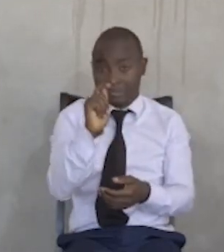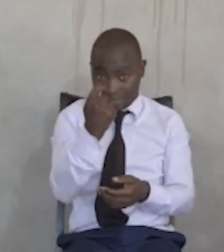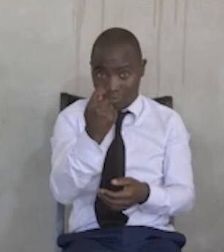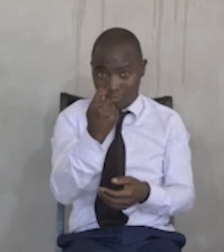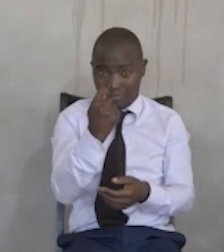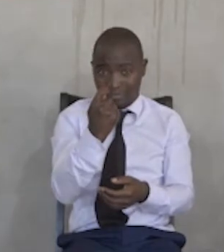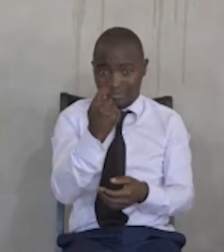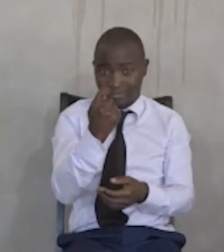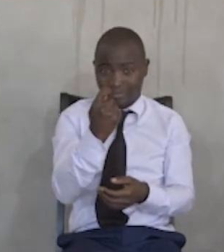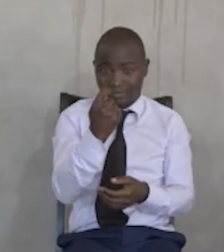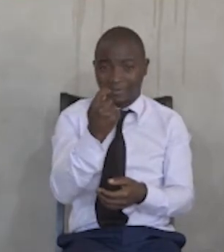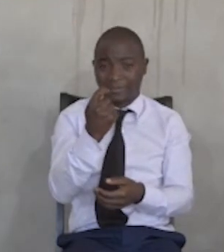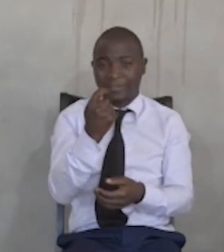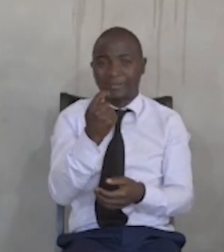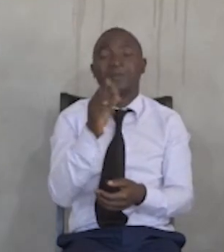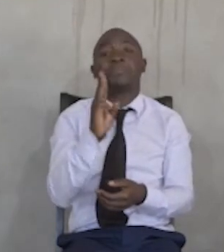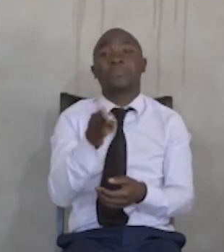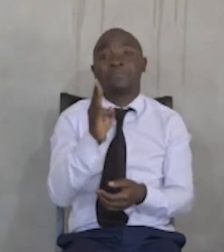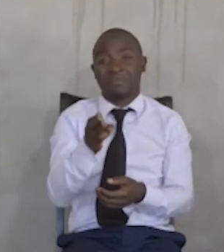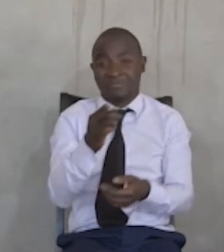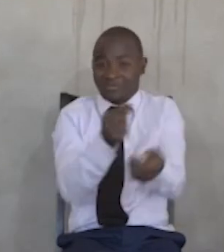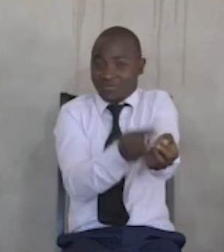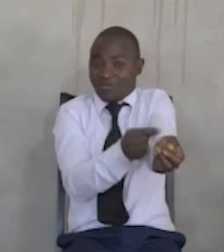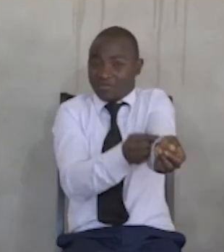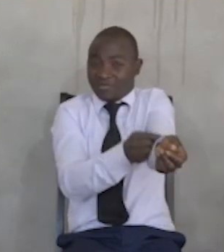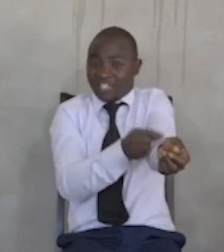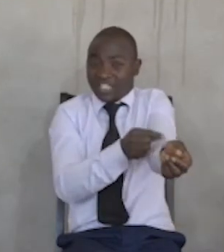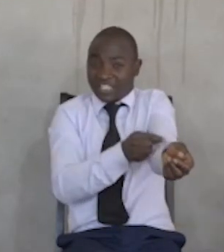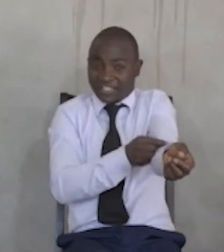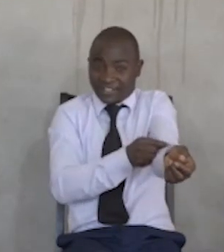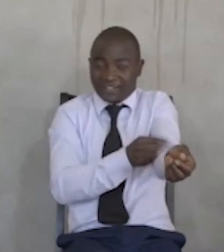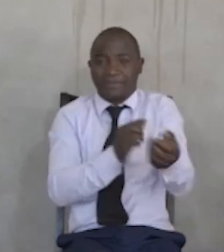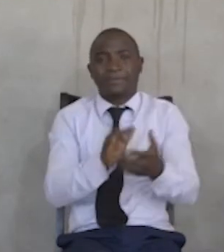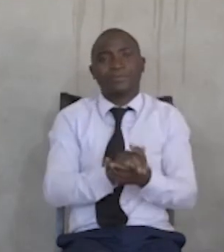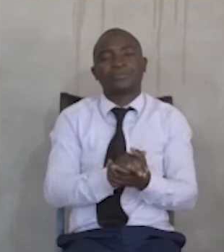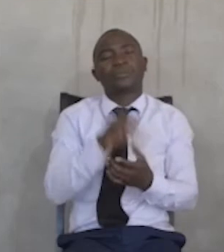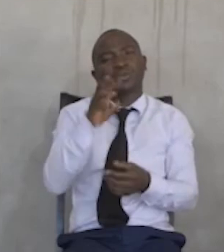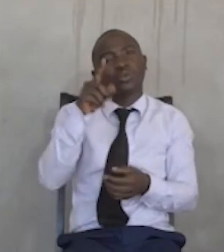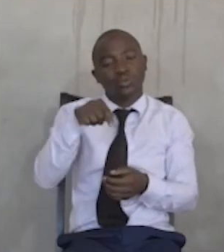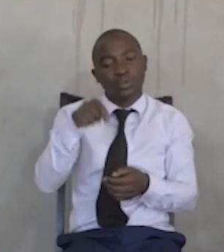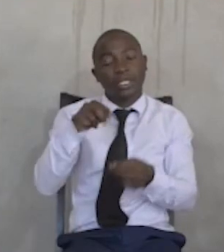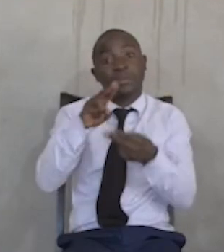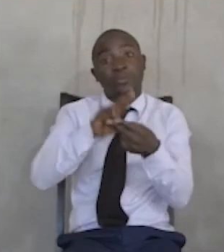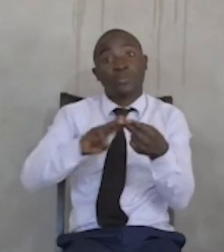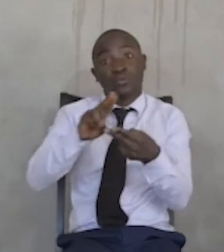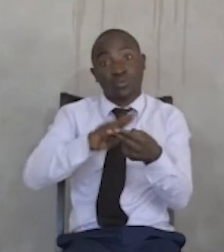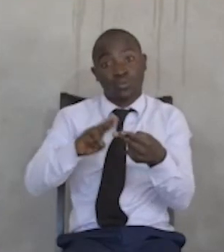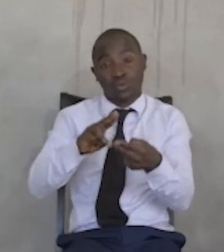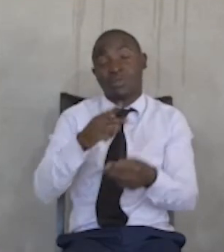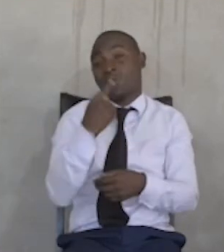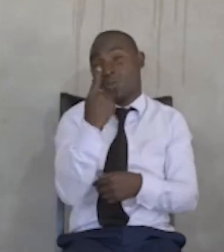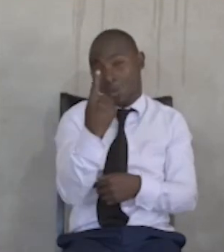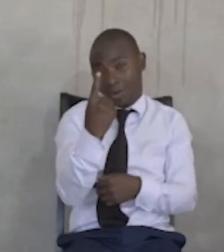genetic disorders. So I'm going to make use of one genetic disorder to take you